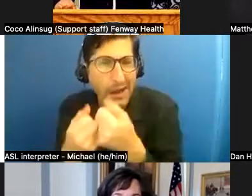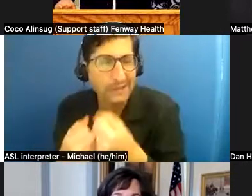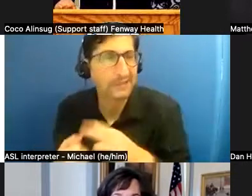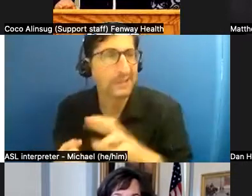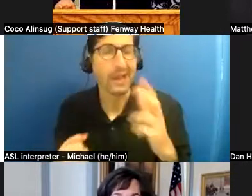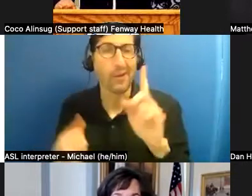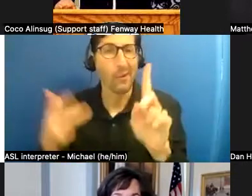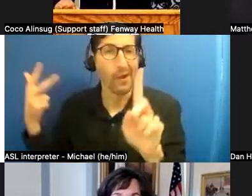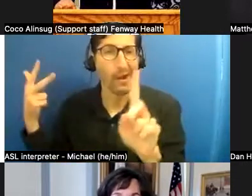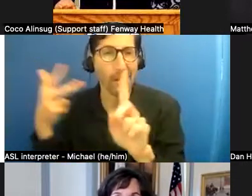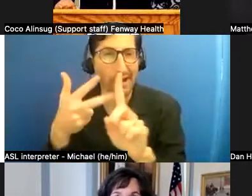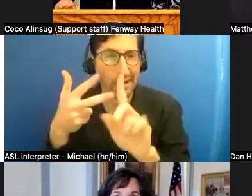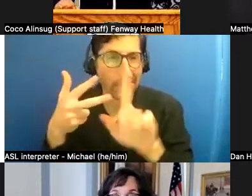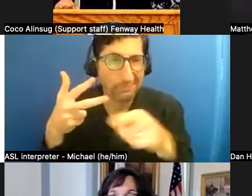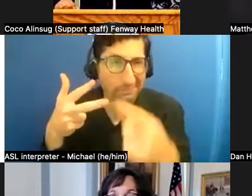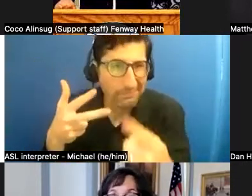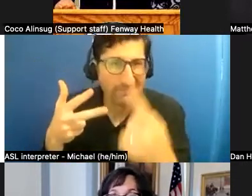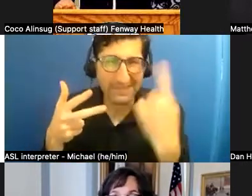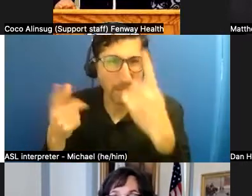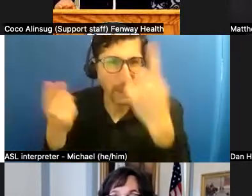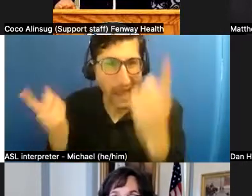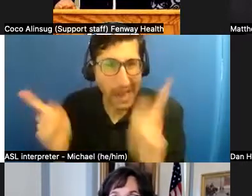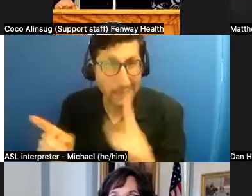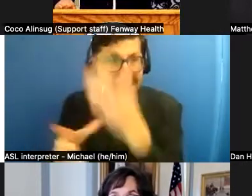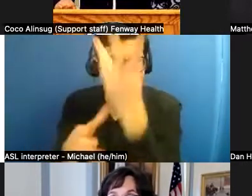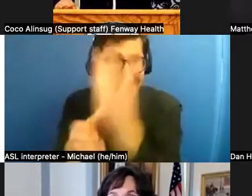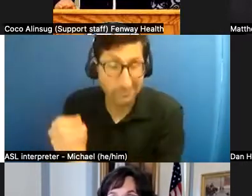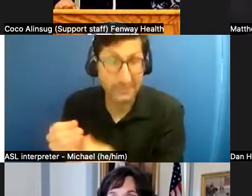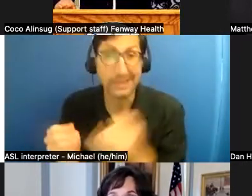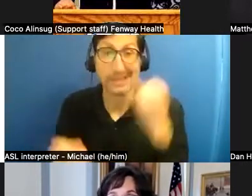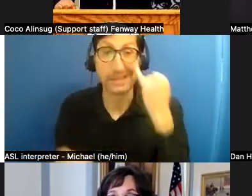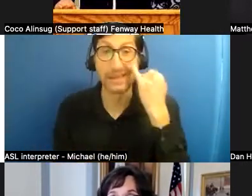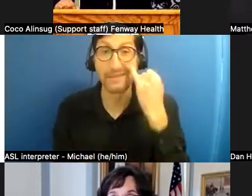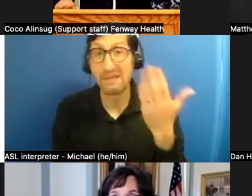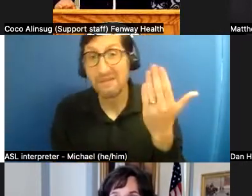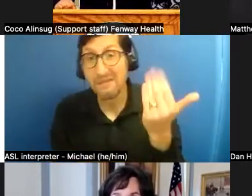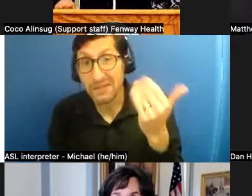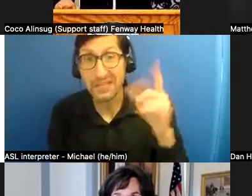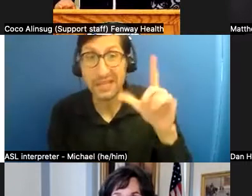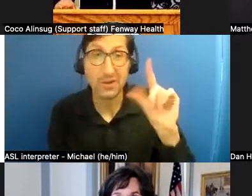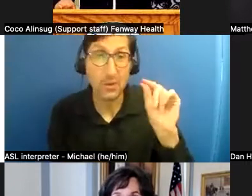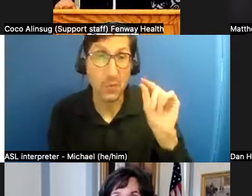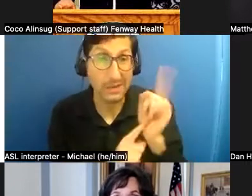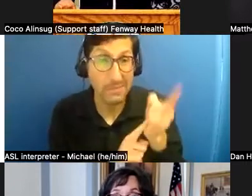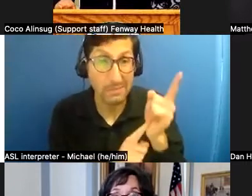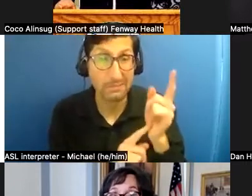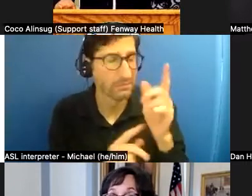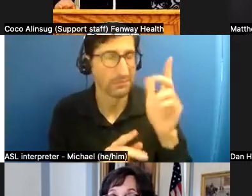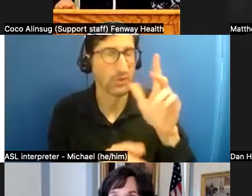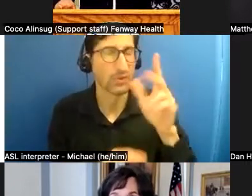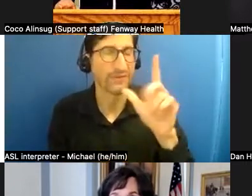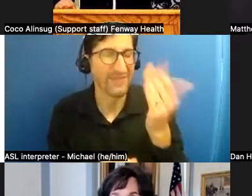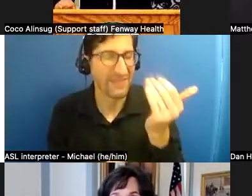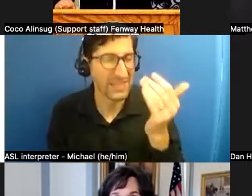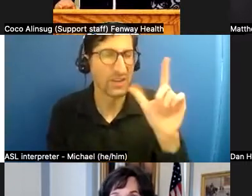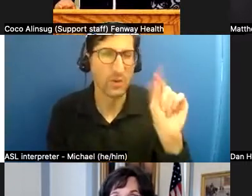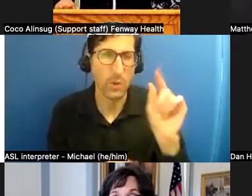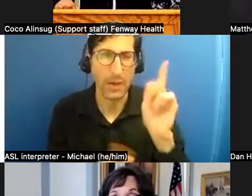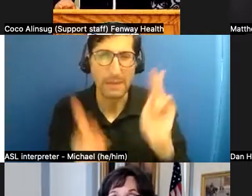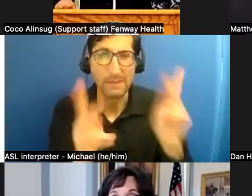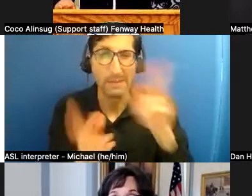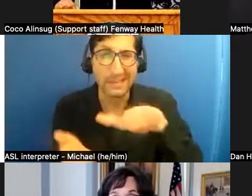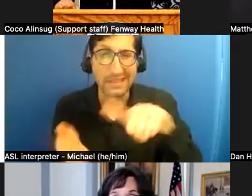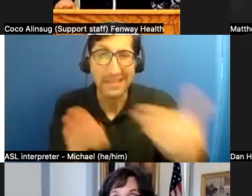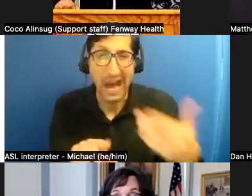accident. If we lose 15 to 20 people a year in traffic accidents, we would be up in arms as